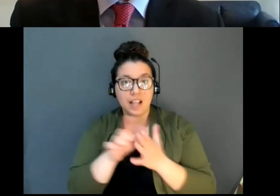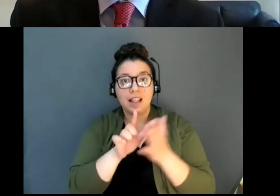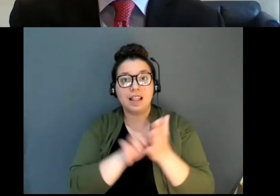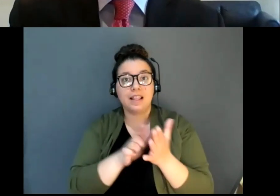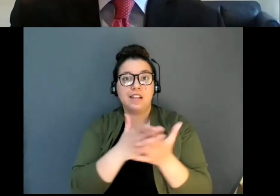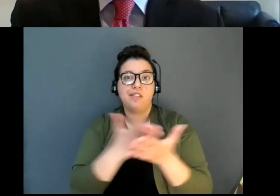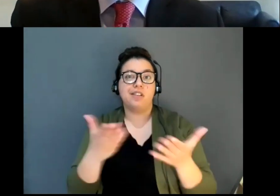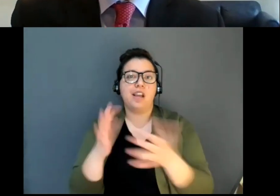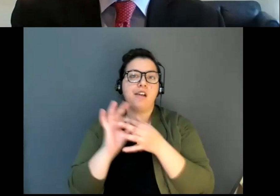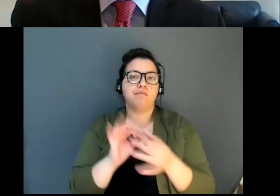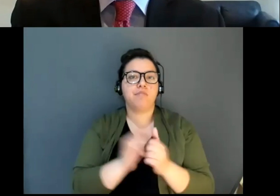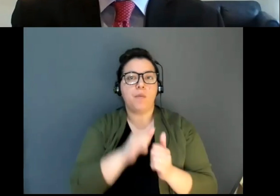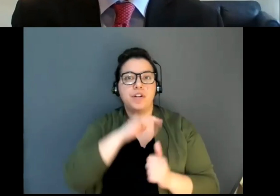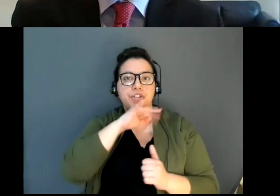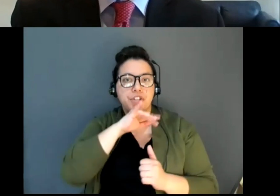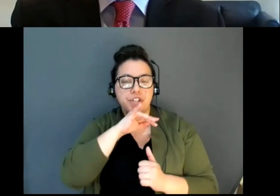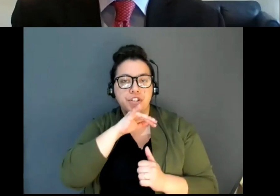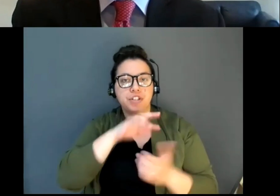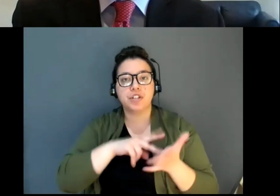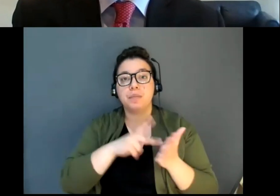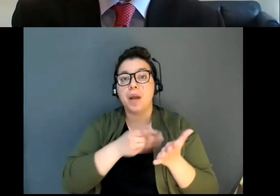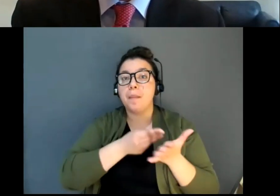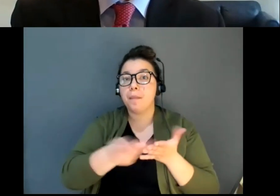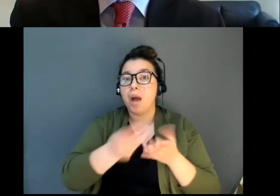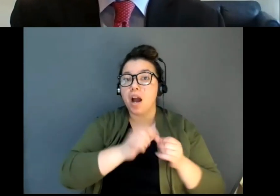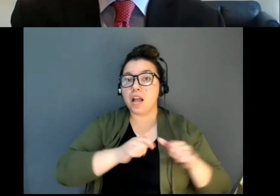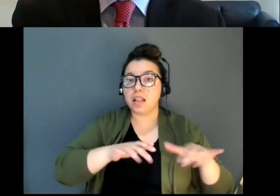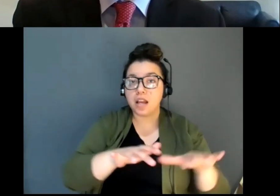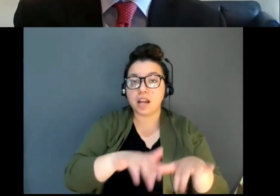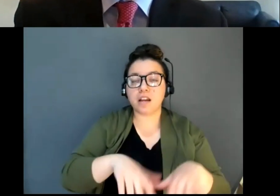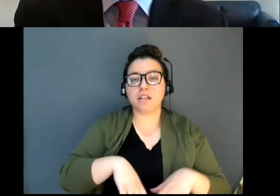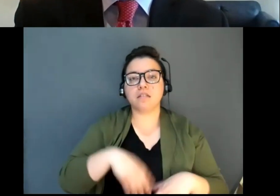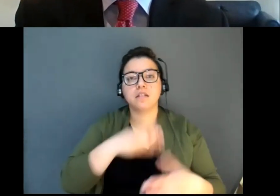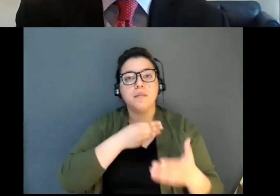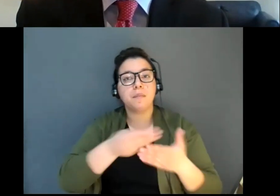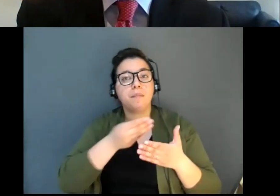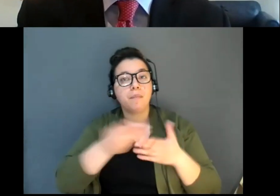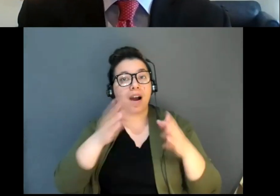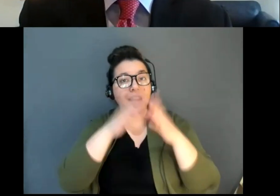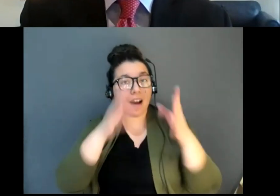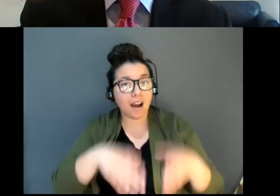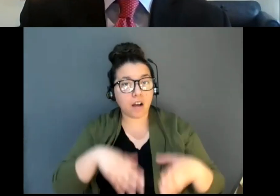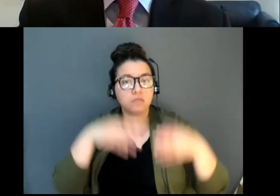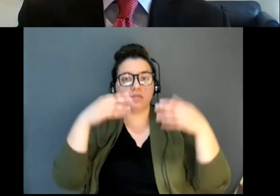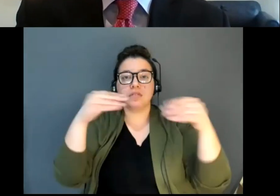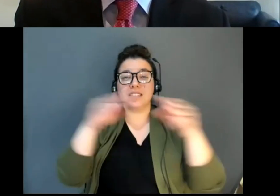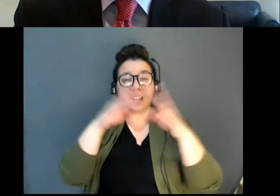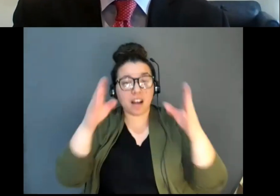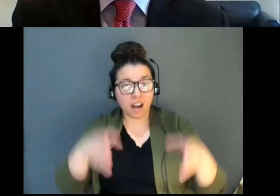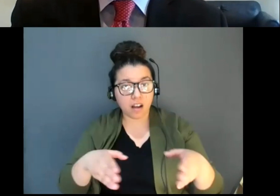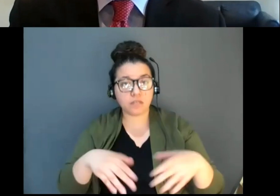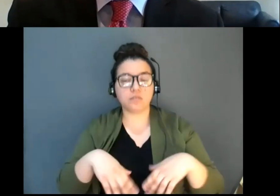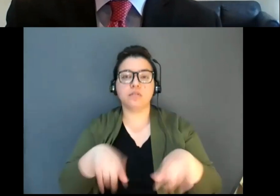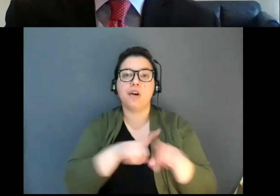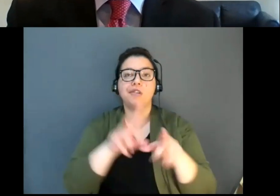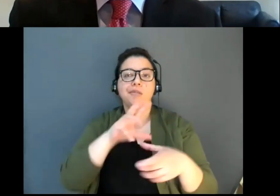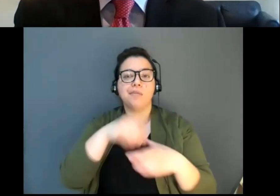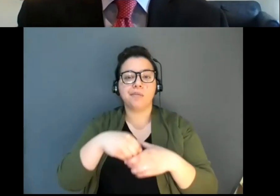dirt. And so that could be buying land, buying houses, selling houses. It also includes things